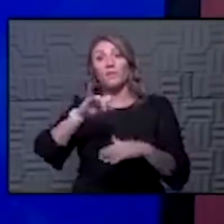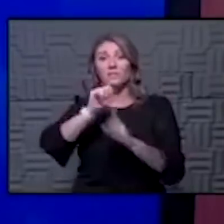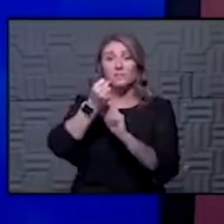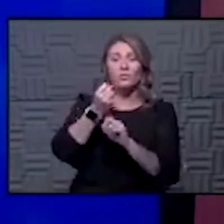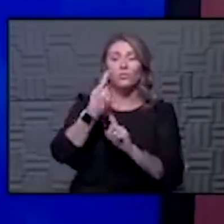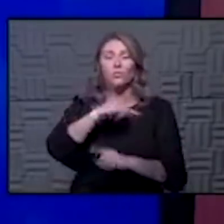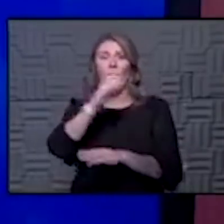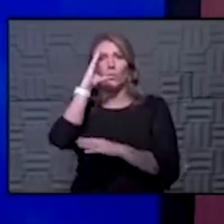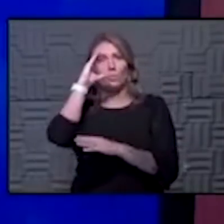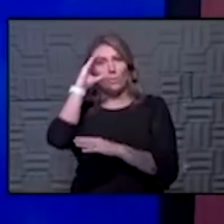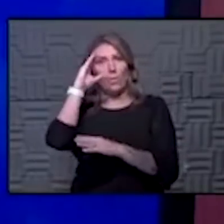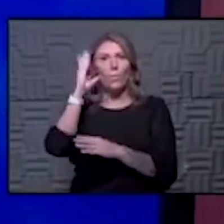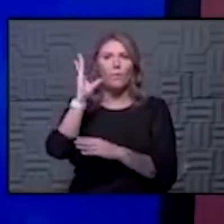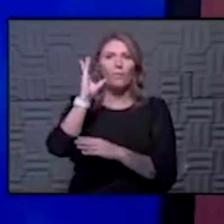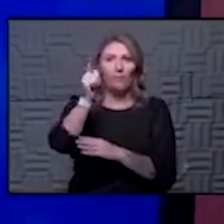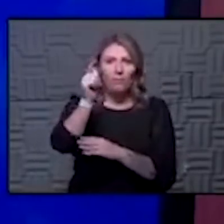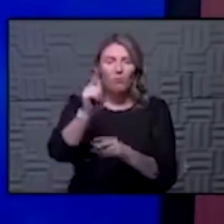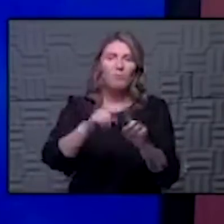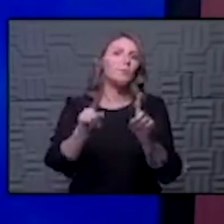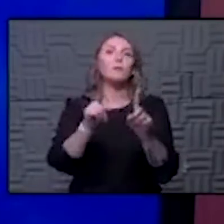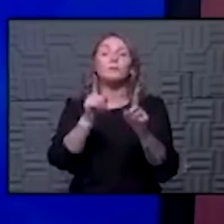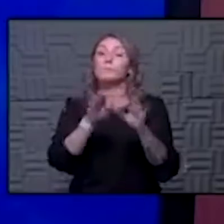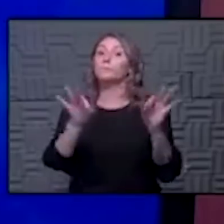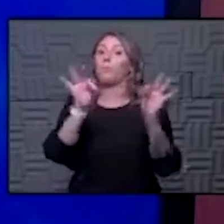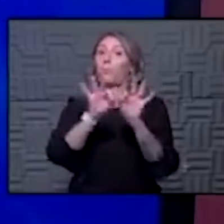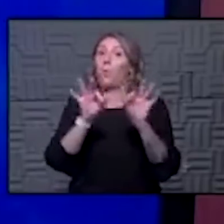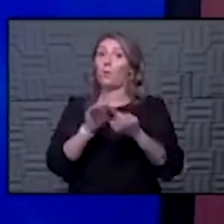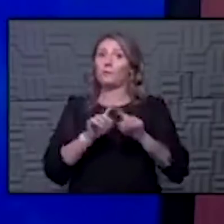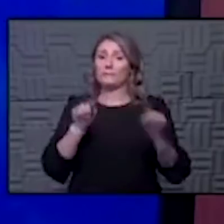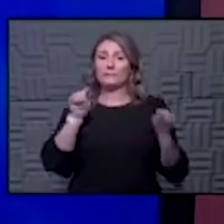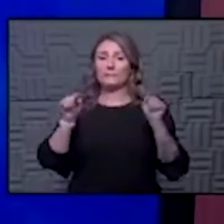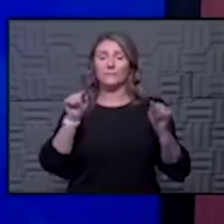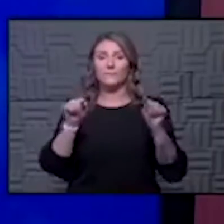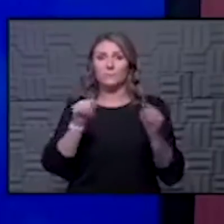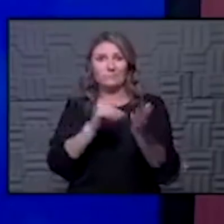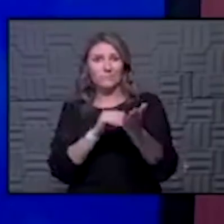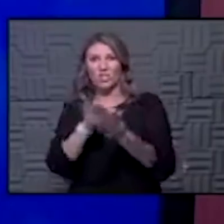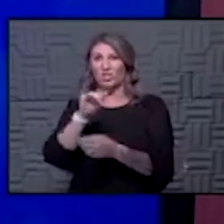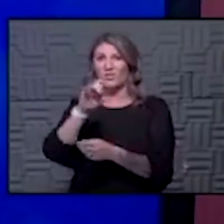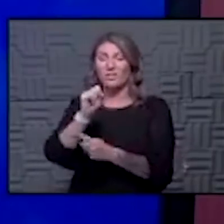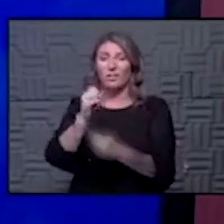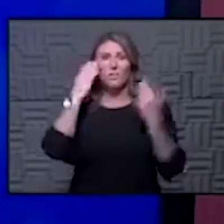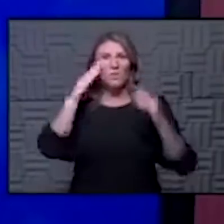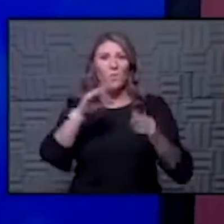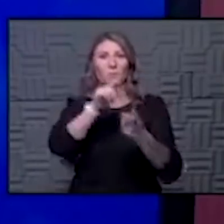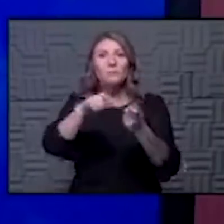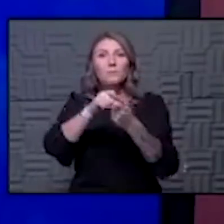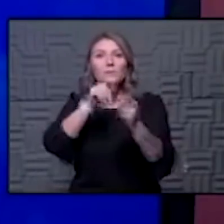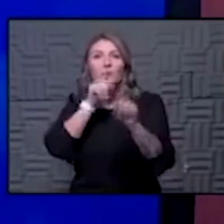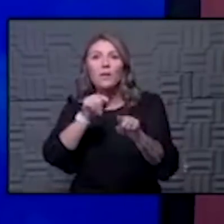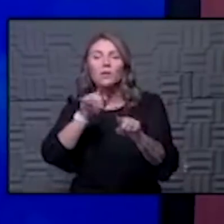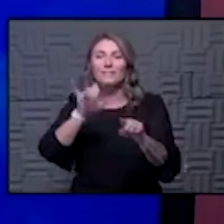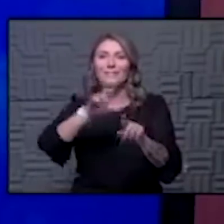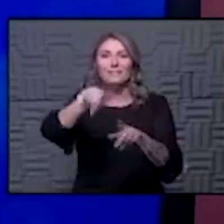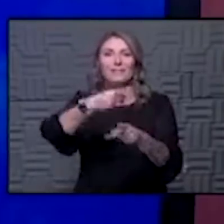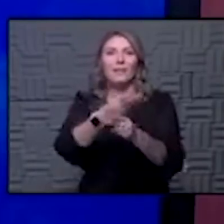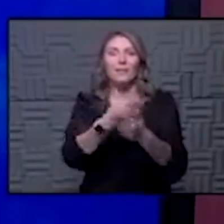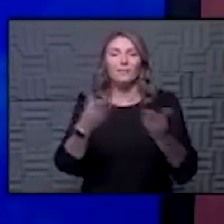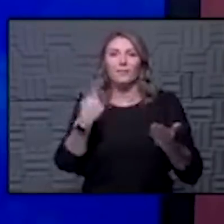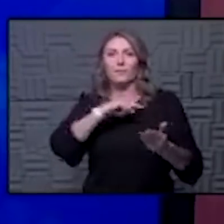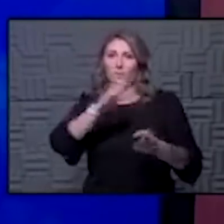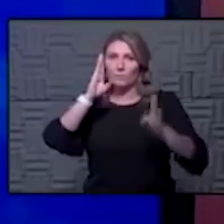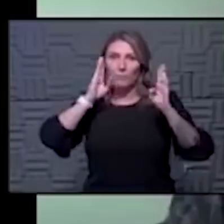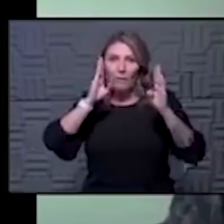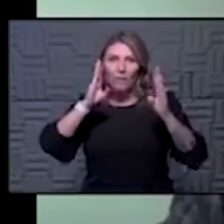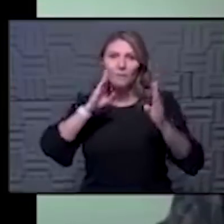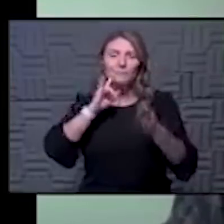course of time, but it's a really important distinction because, as you said, Steve, we don't really know enough to know the specific answers yet, and those are the sorts of things that we're paying attention